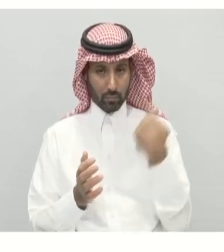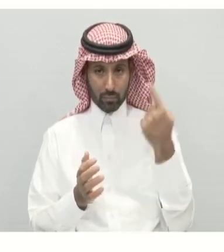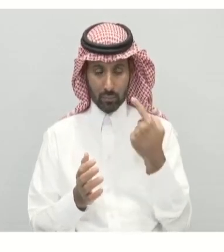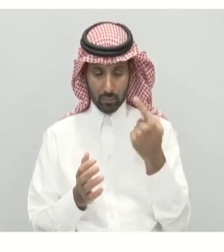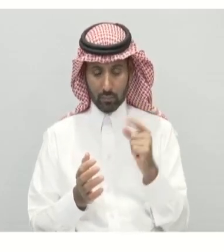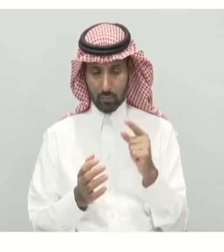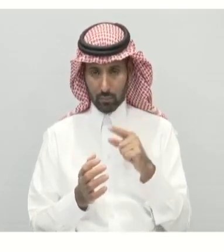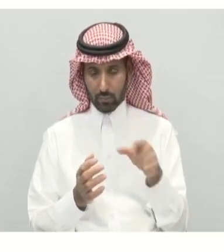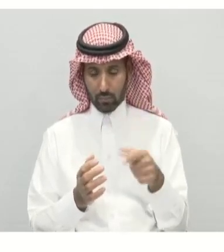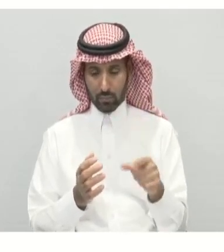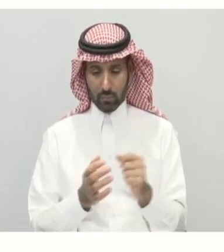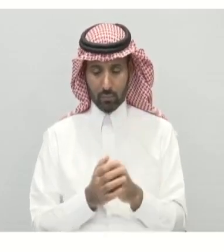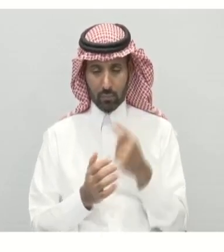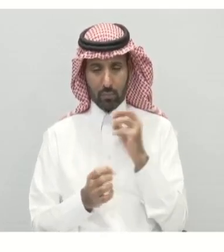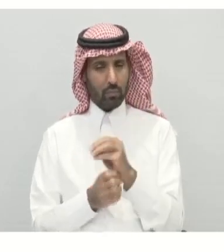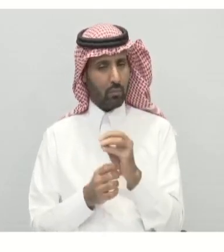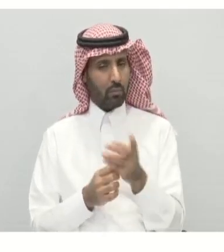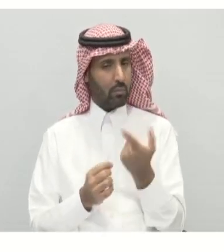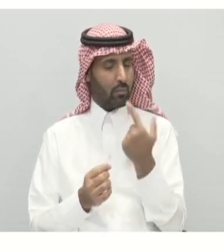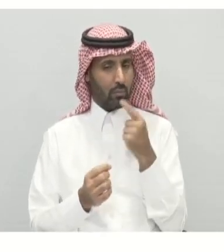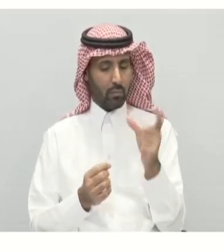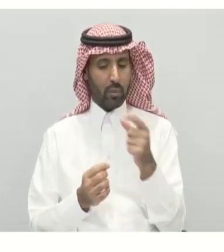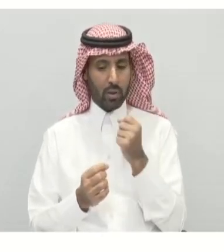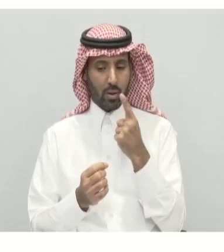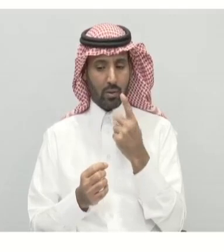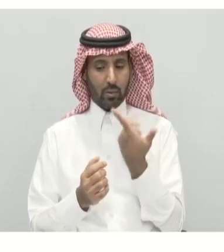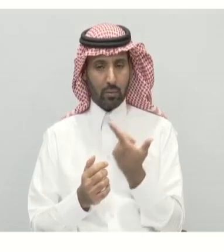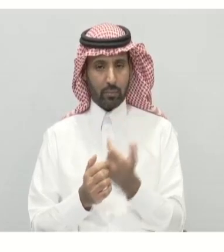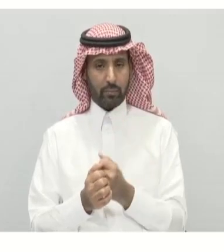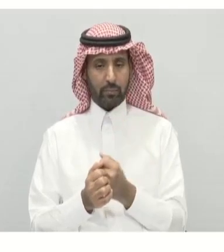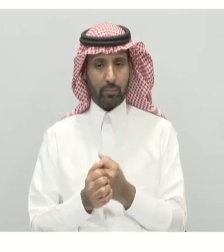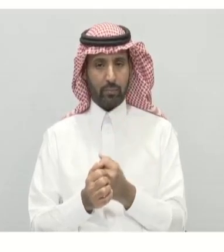and you will tell which part is much more stressed.